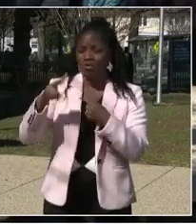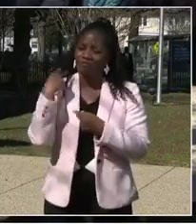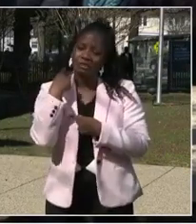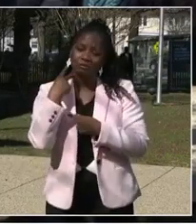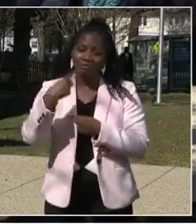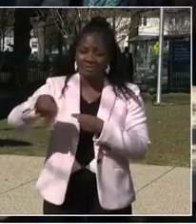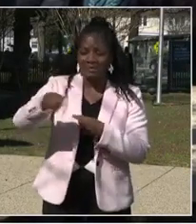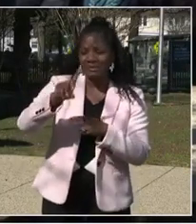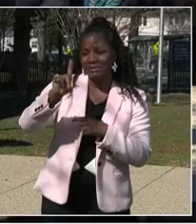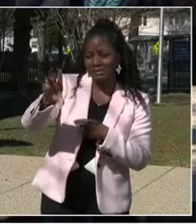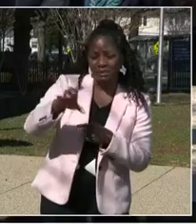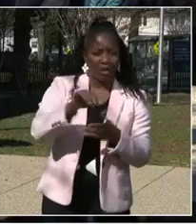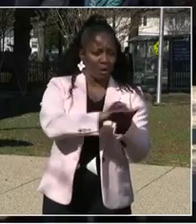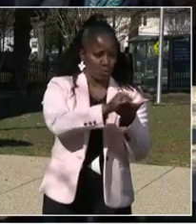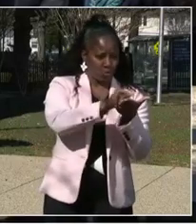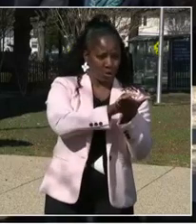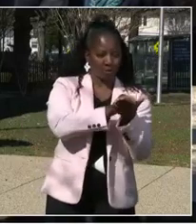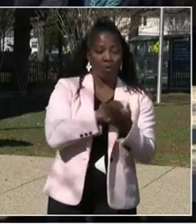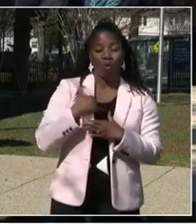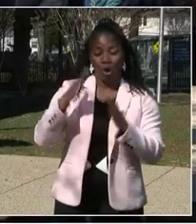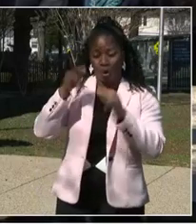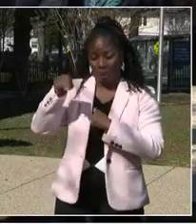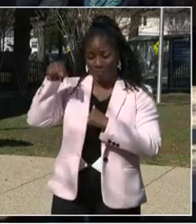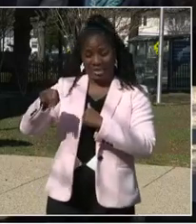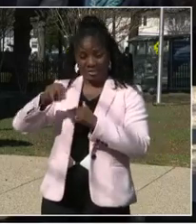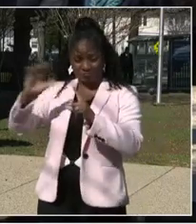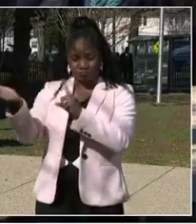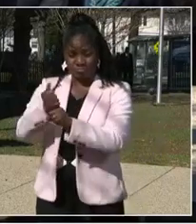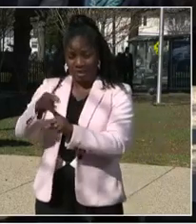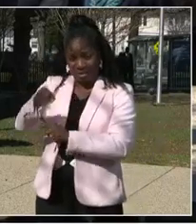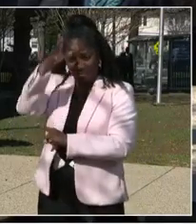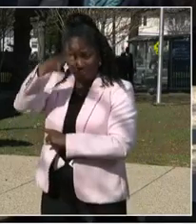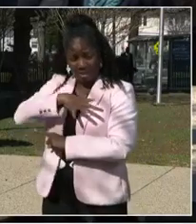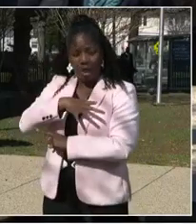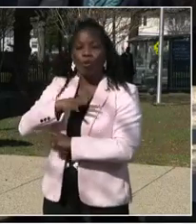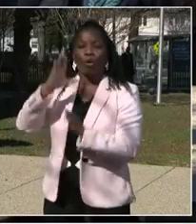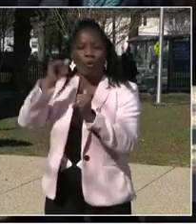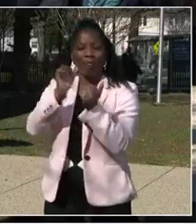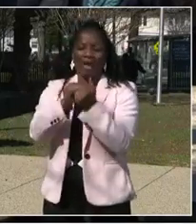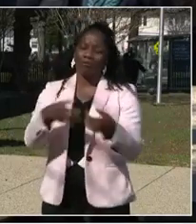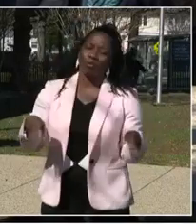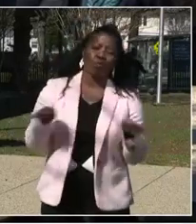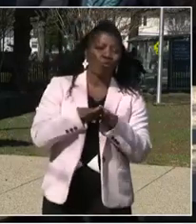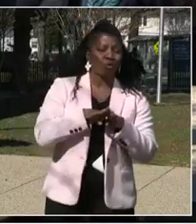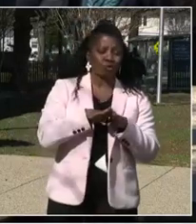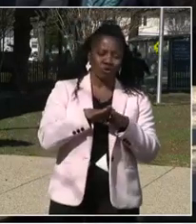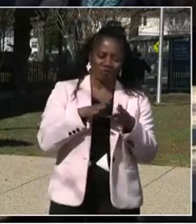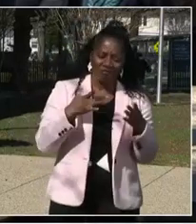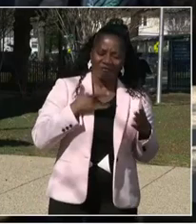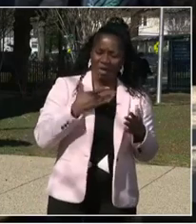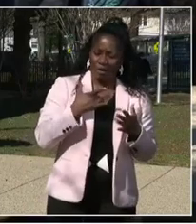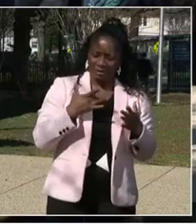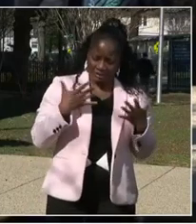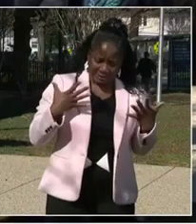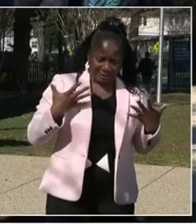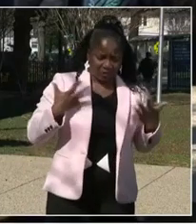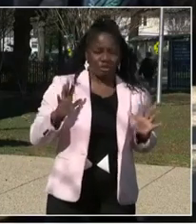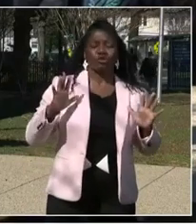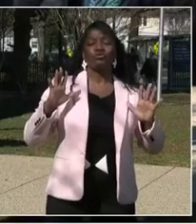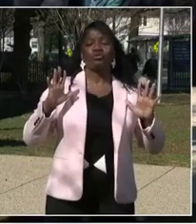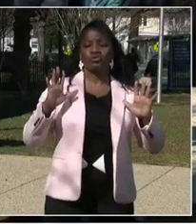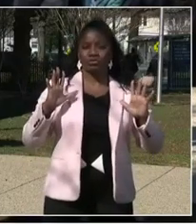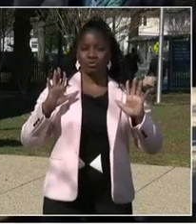City. We hope that Brevard's arrest provides a sense of closure for you, but also relief to our vulnerable